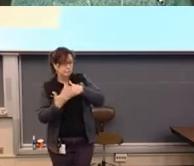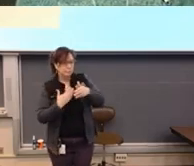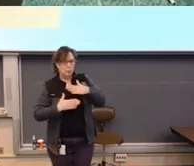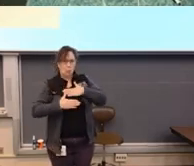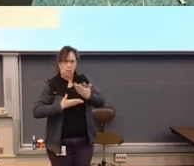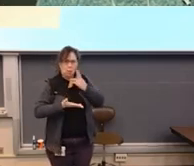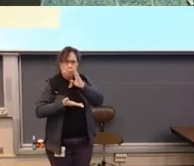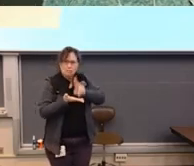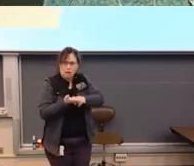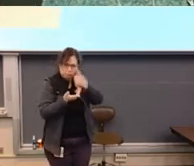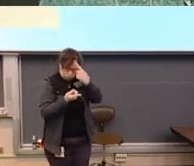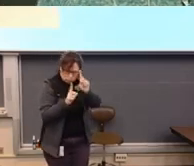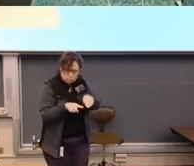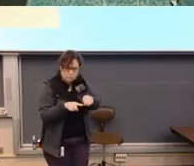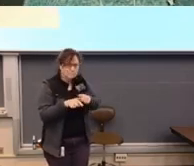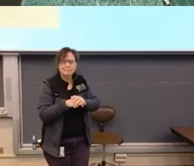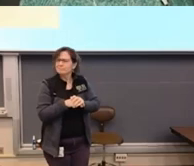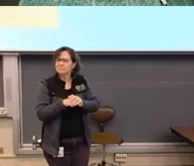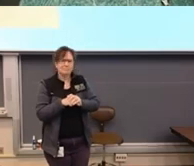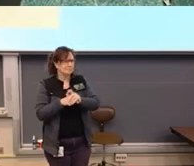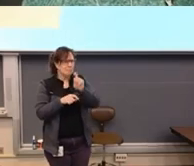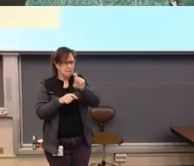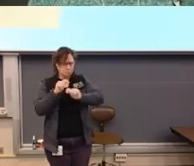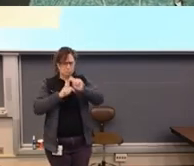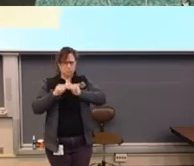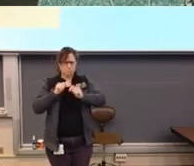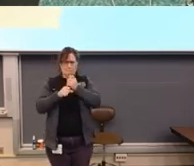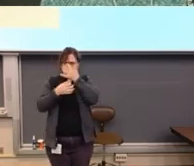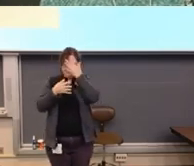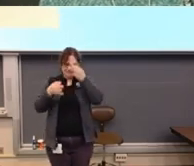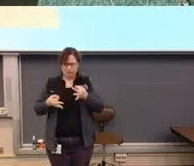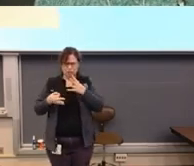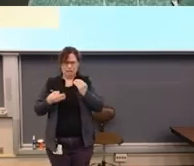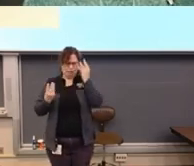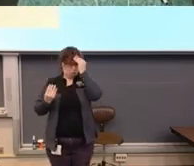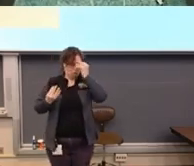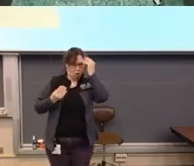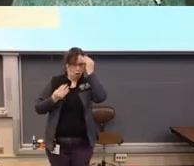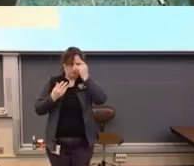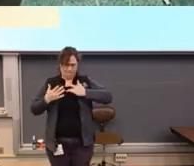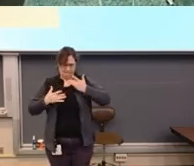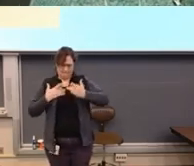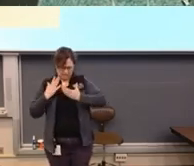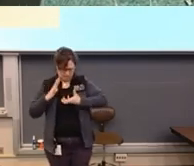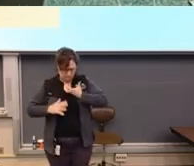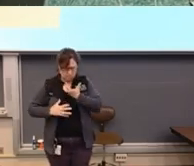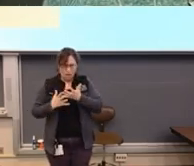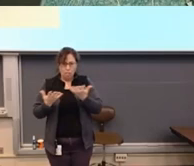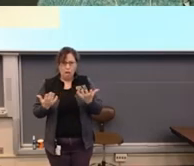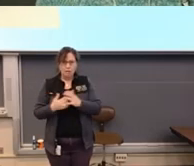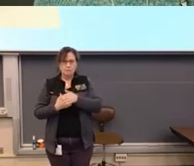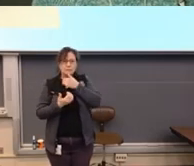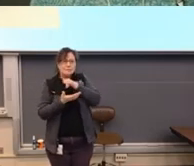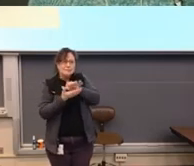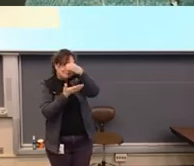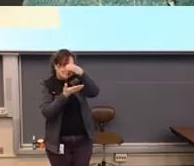It usually involves a decision, and it usually involves a lot of thoughts and feelings. So spouses often don't like